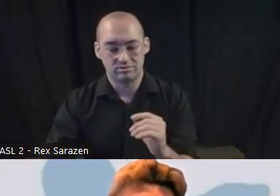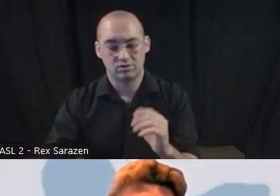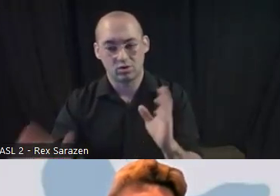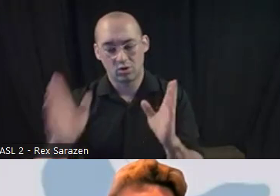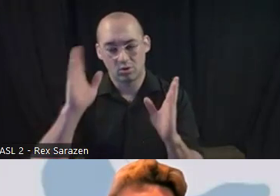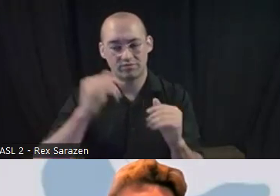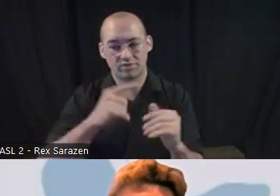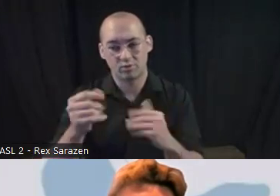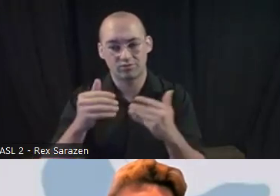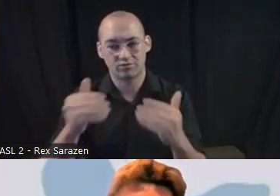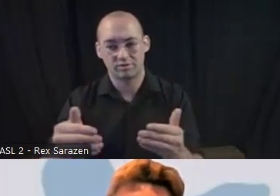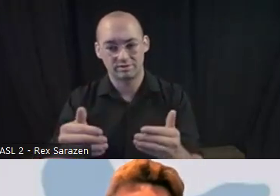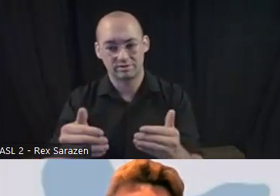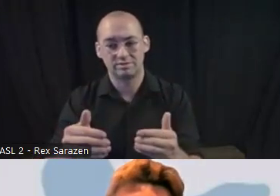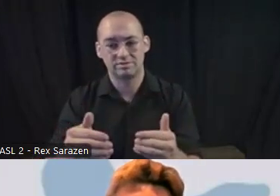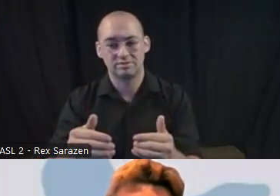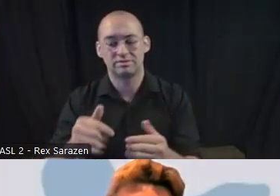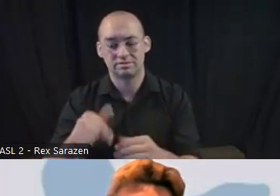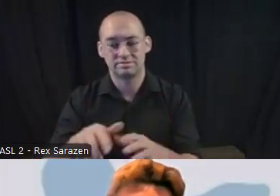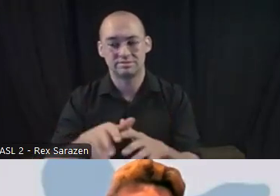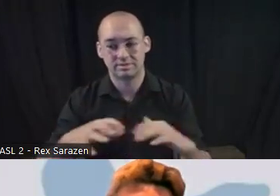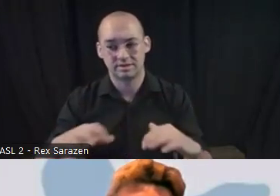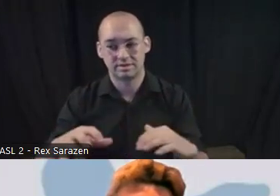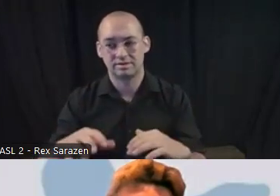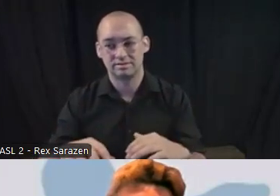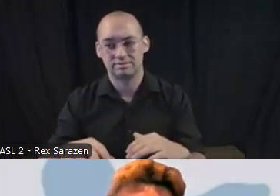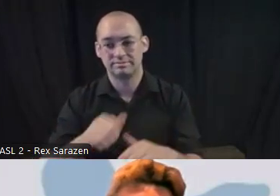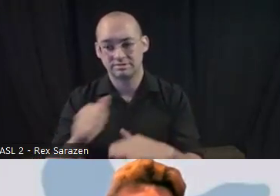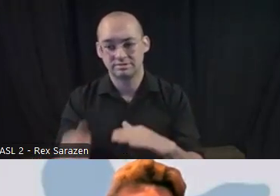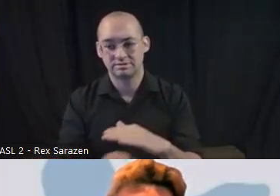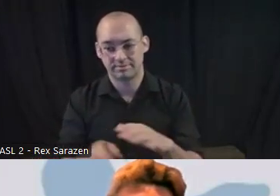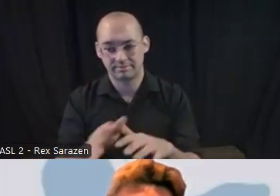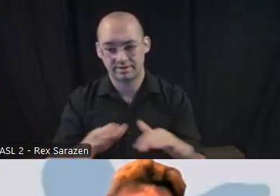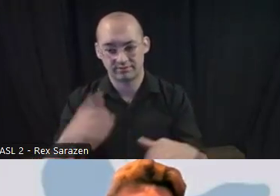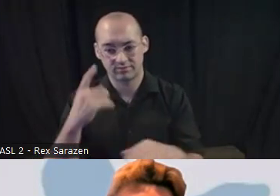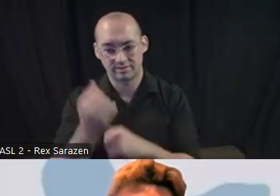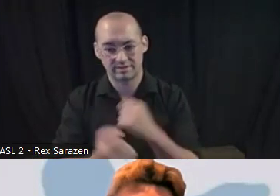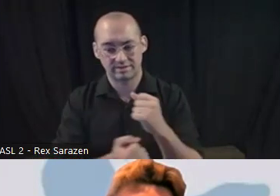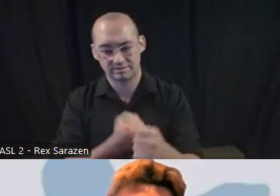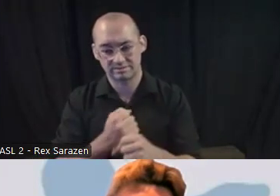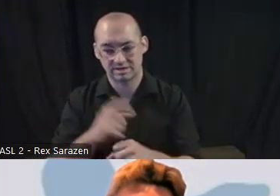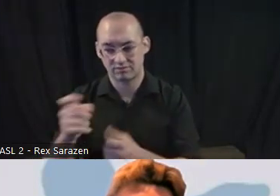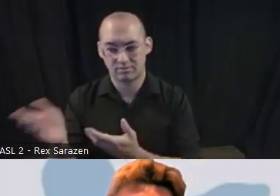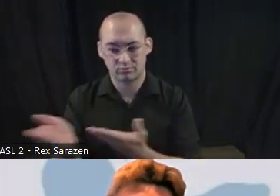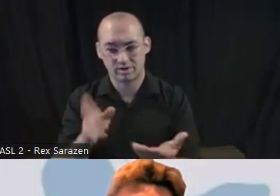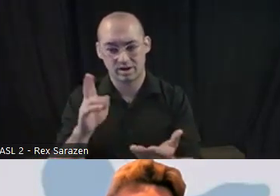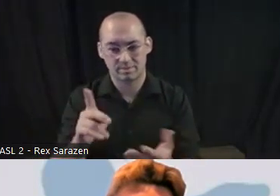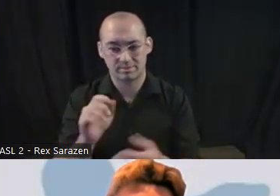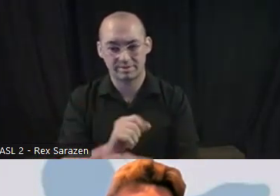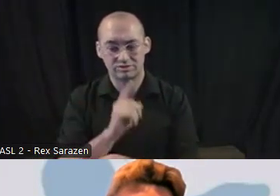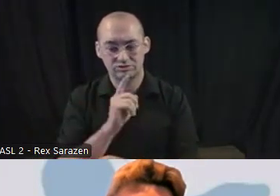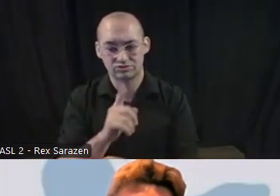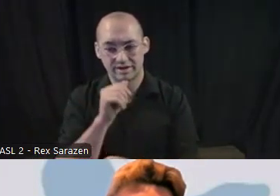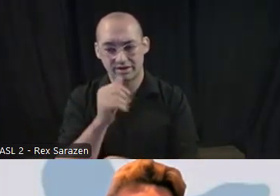this committee, this full committee and the subcommittees for years. I always feel like I have to bring it up and just make sure we're not forgetting